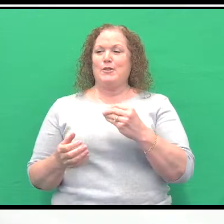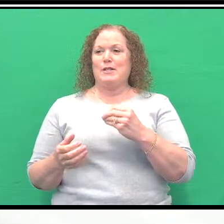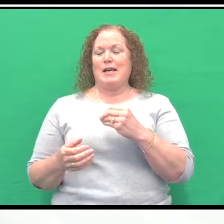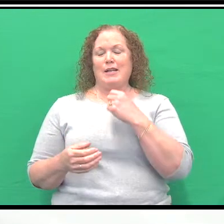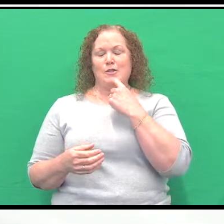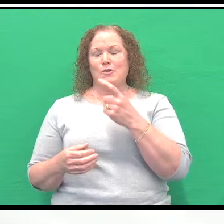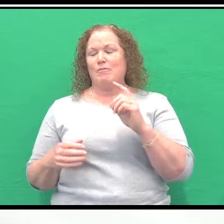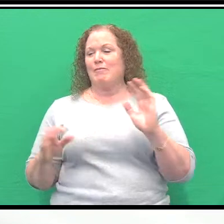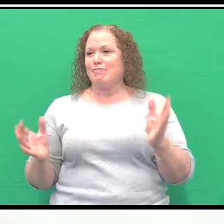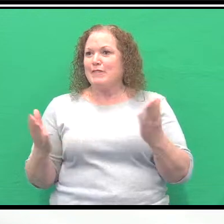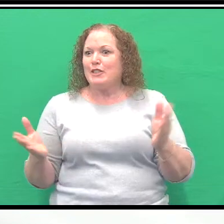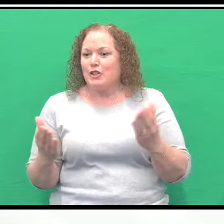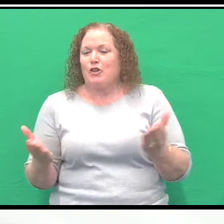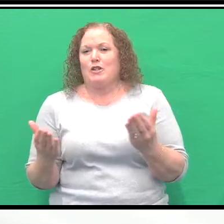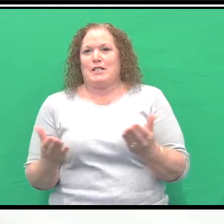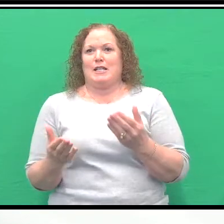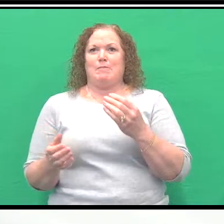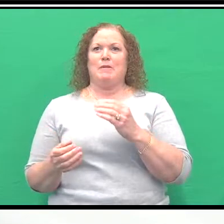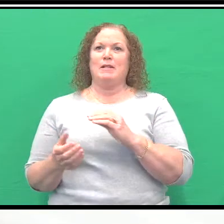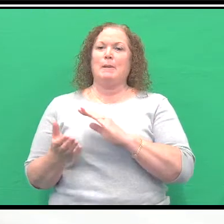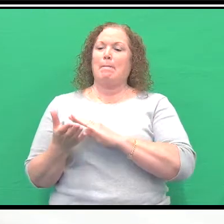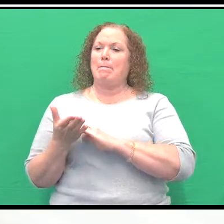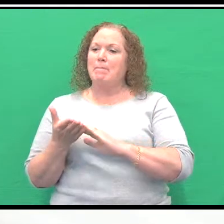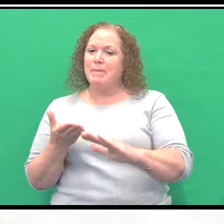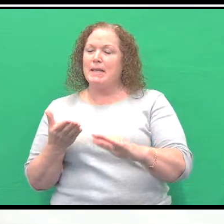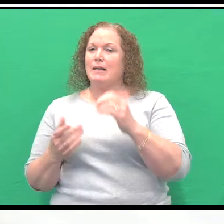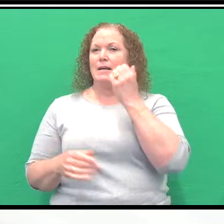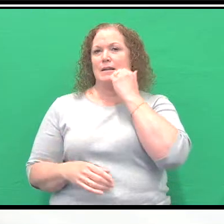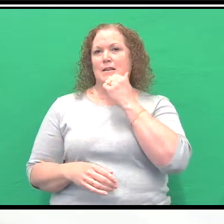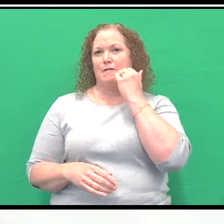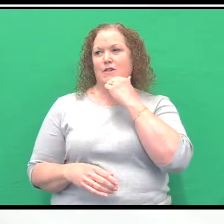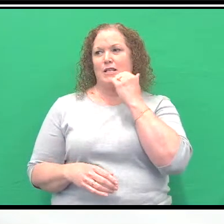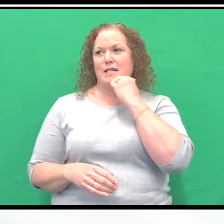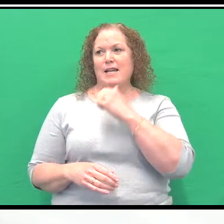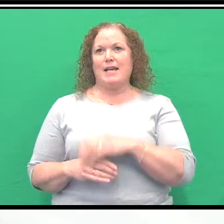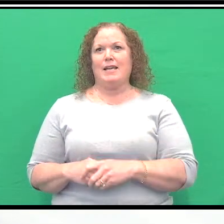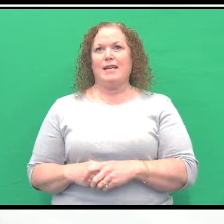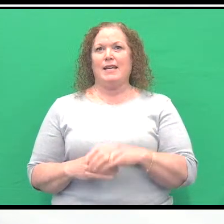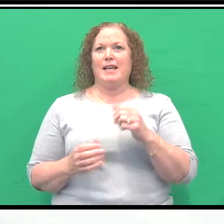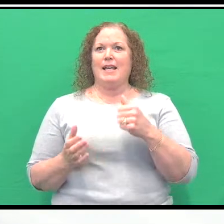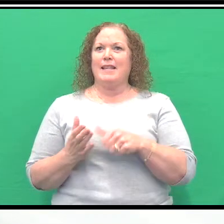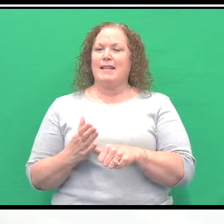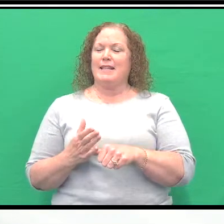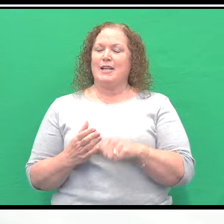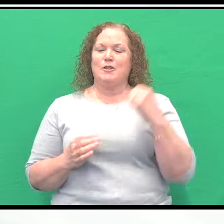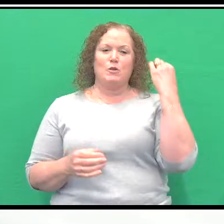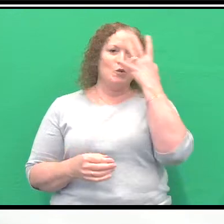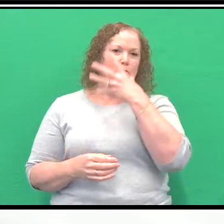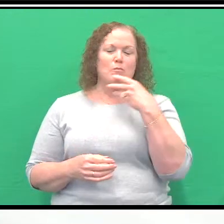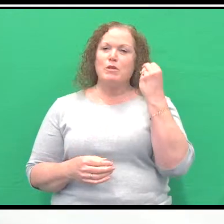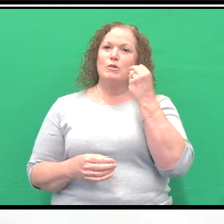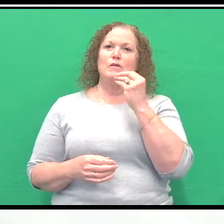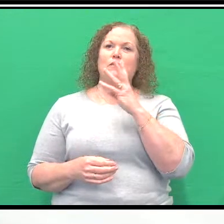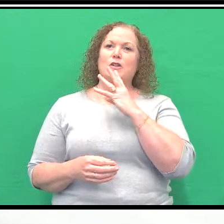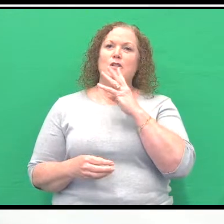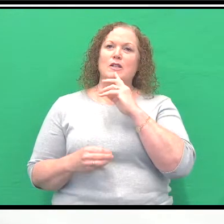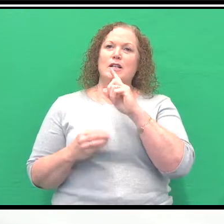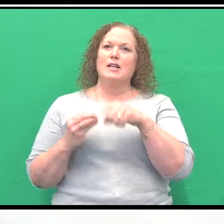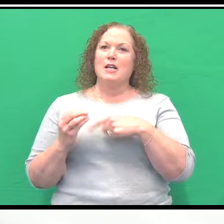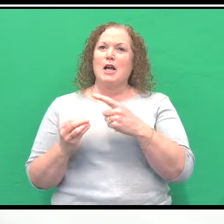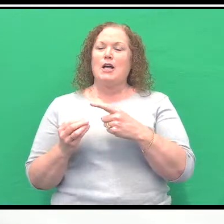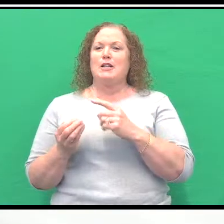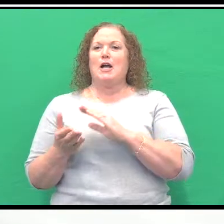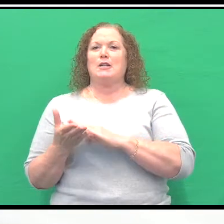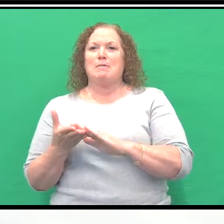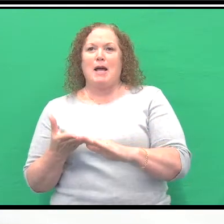day. The letters were very beautiful. Again, talked about kindness, talked about me being a superintendent,